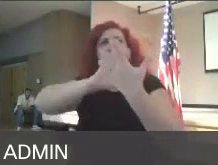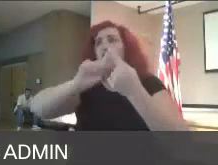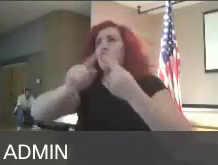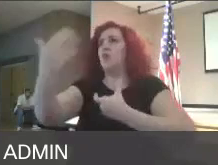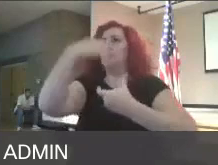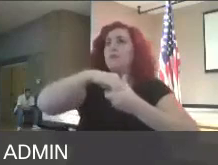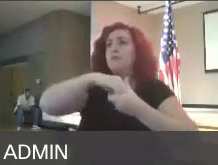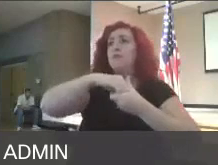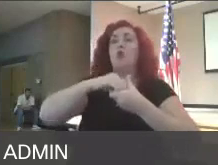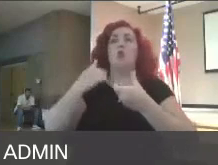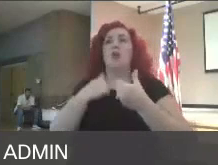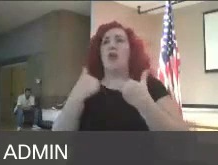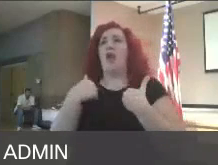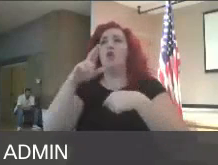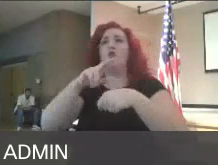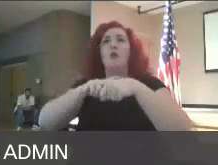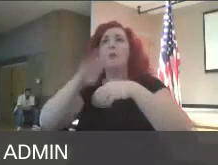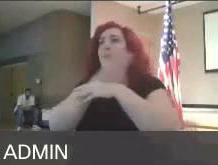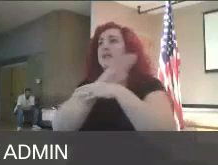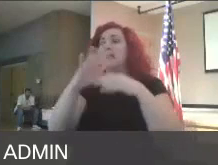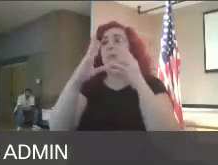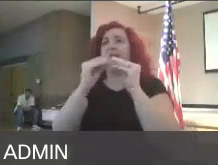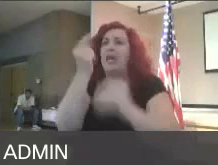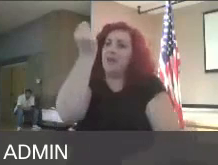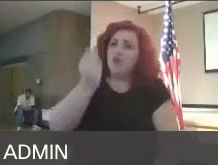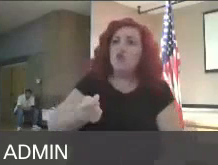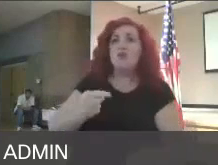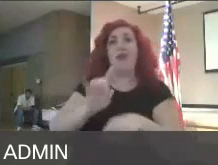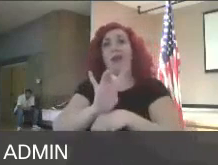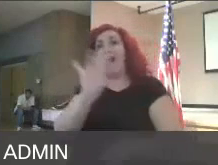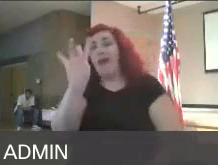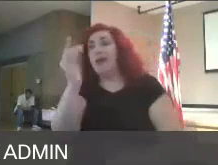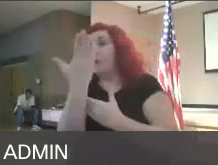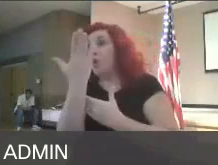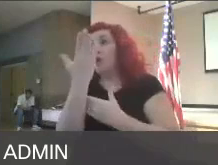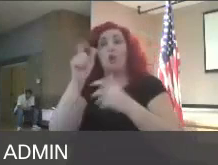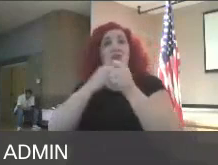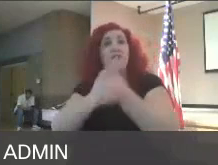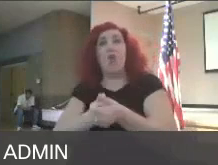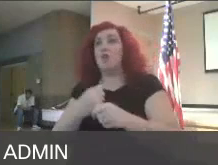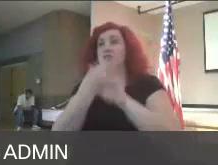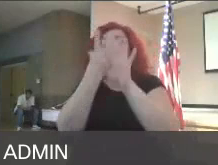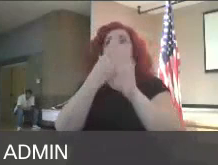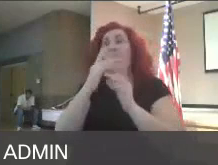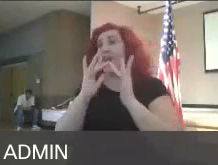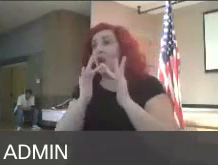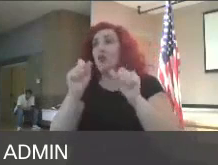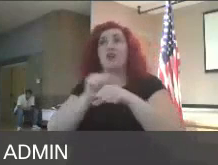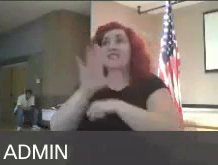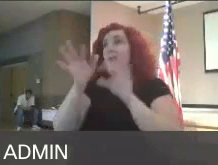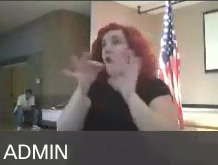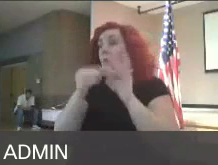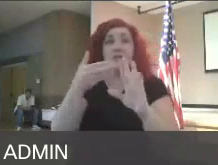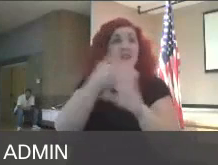participate. We meet in a regular business meeting every Tuesday starting at 8 a.m. You can follow those live on the internet. You can submit